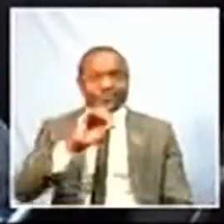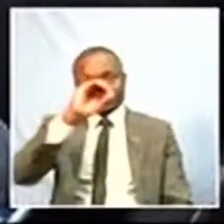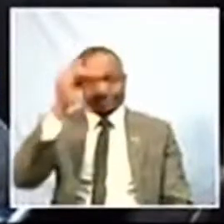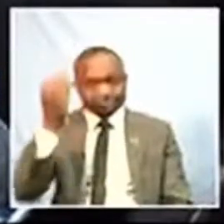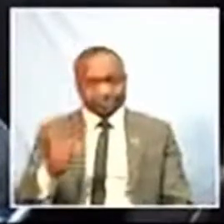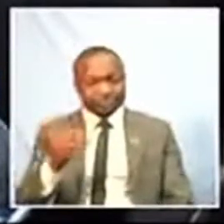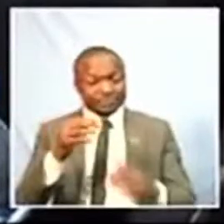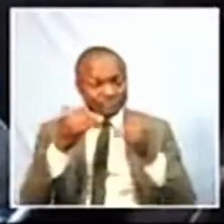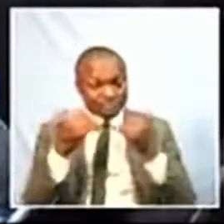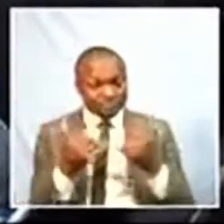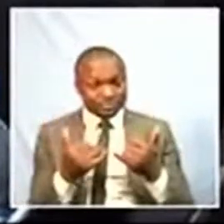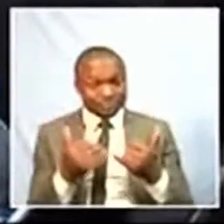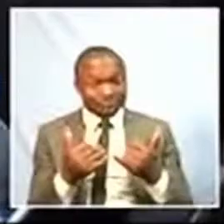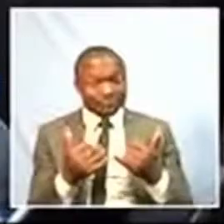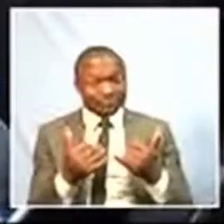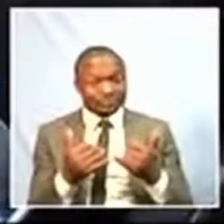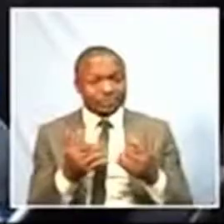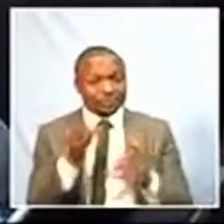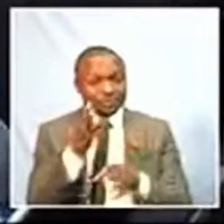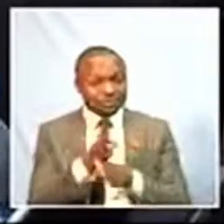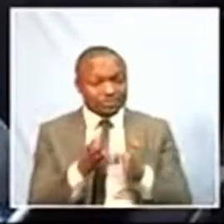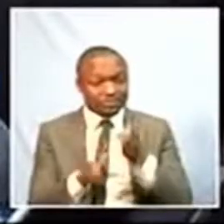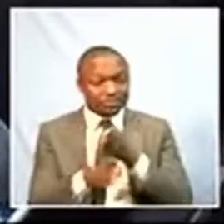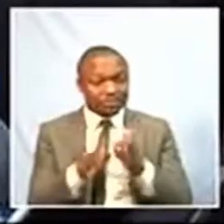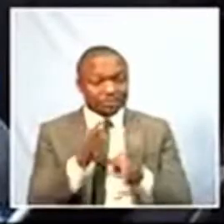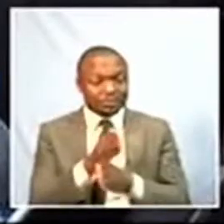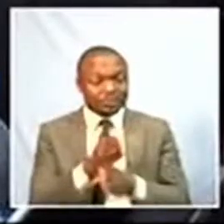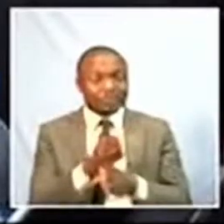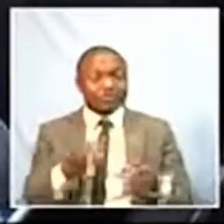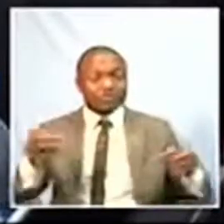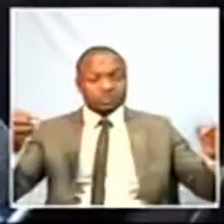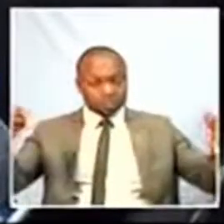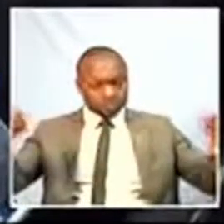you have constructed a spray race?